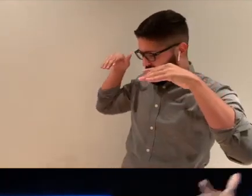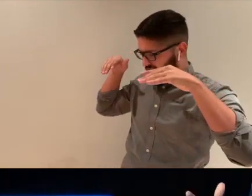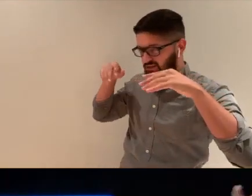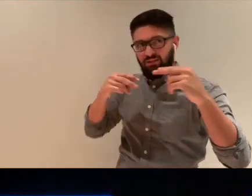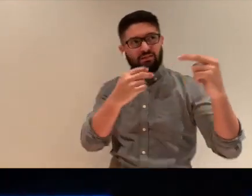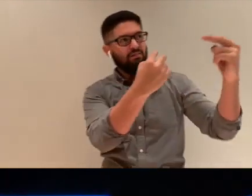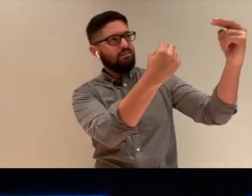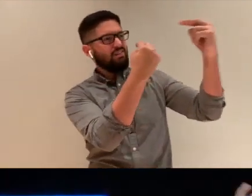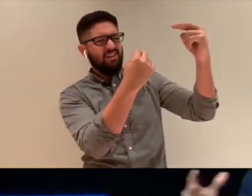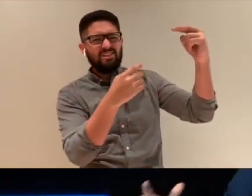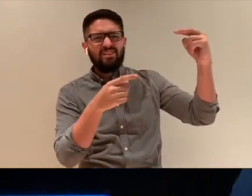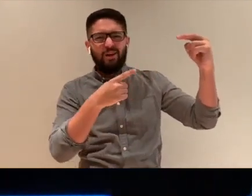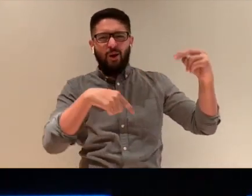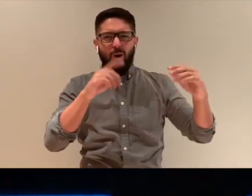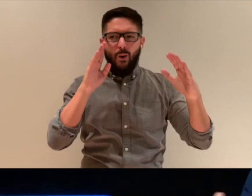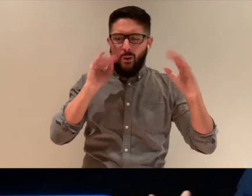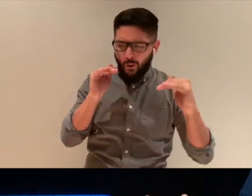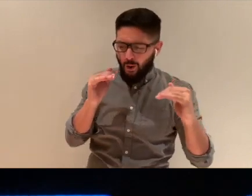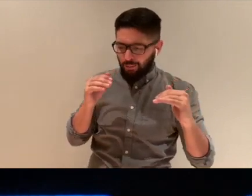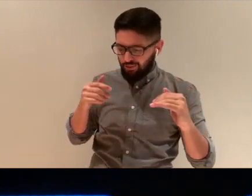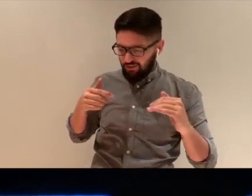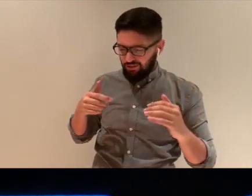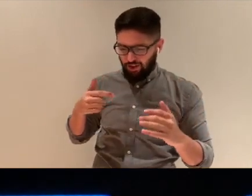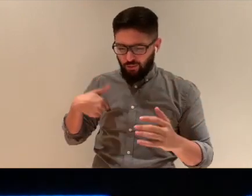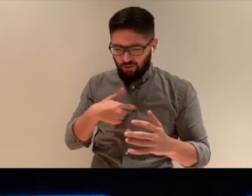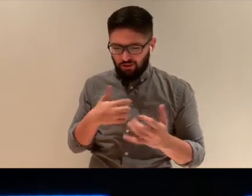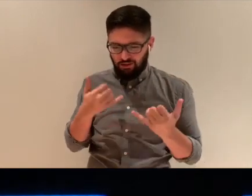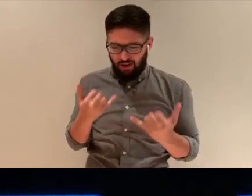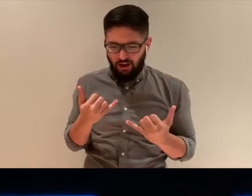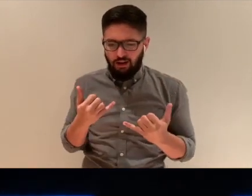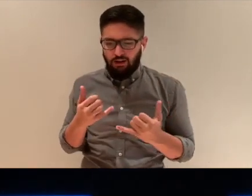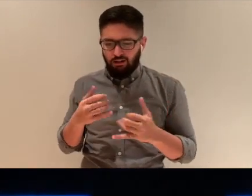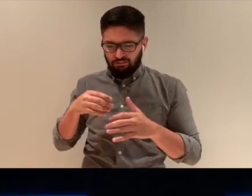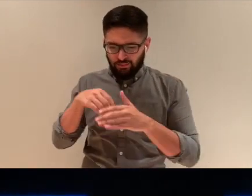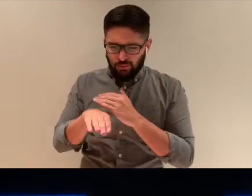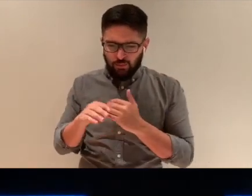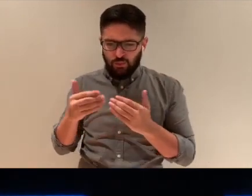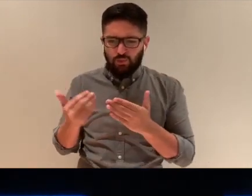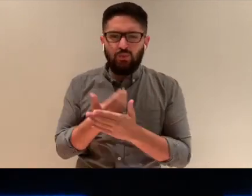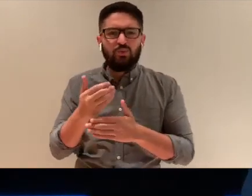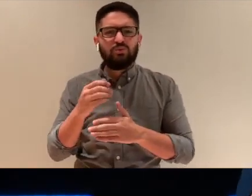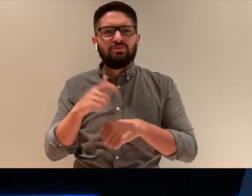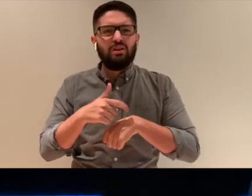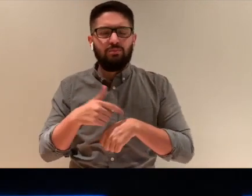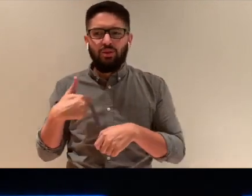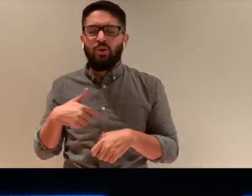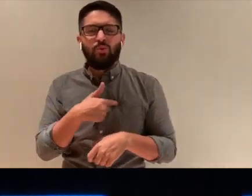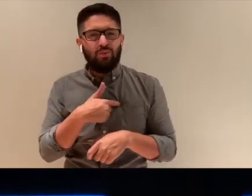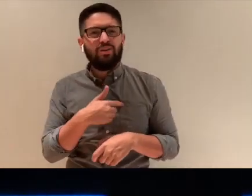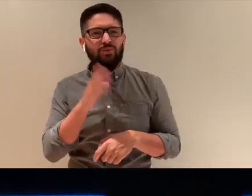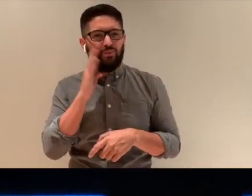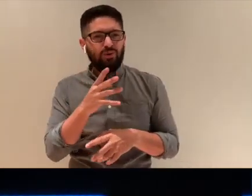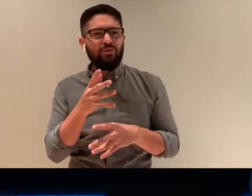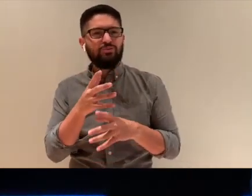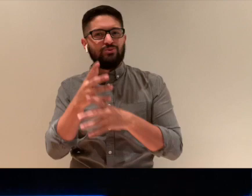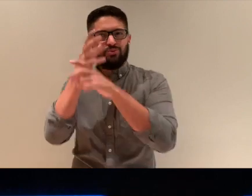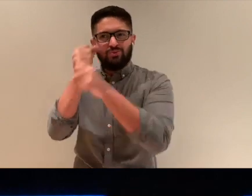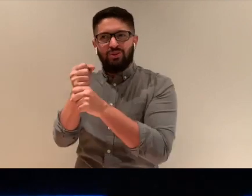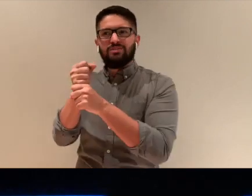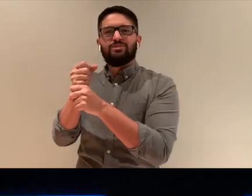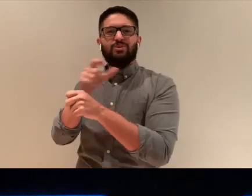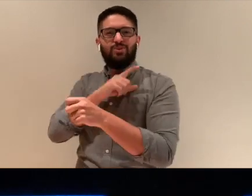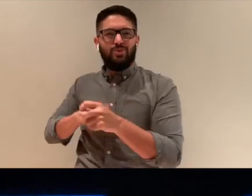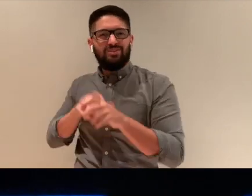on, hoping that we too now, as we enter into another season, that we too would fix